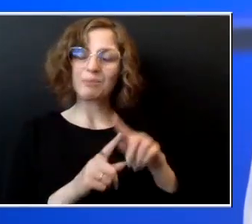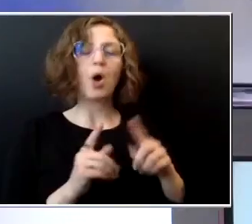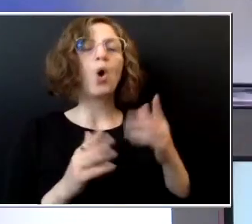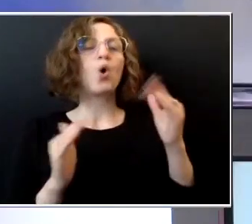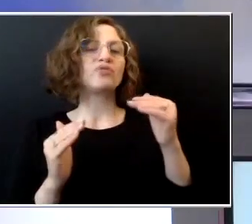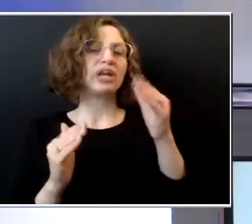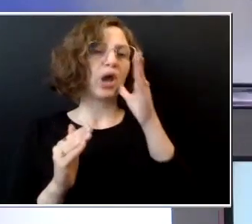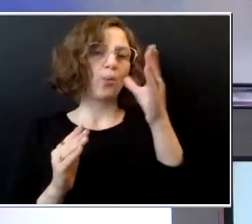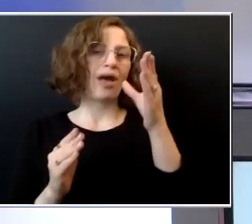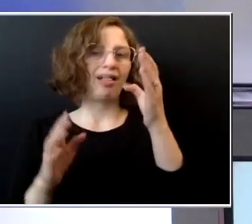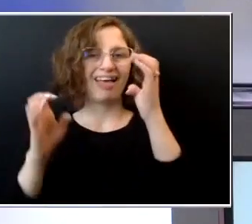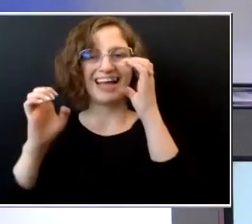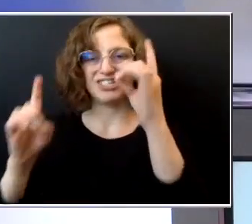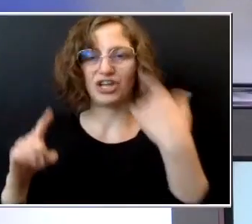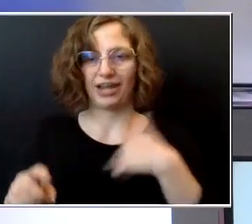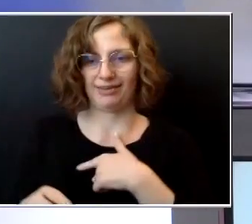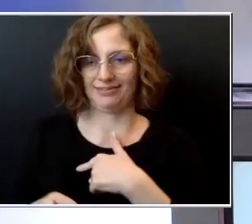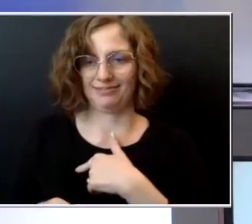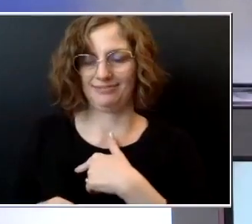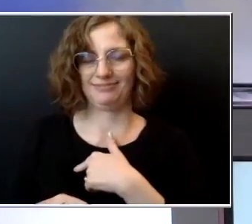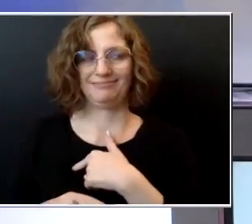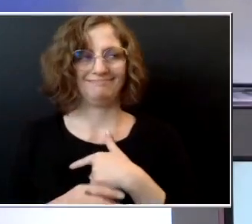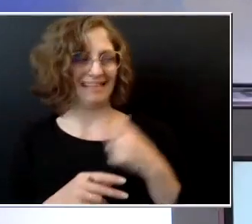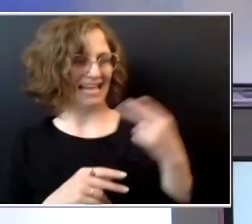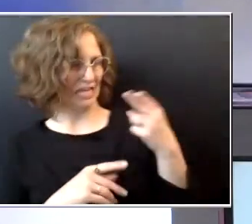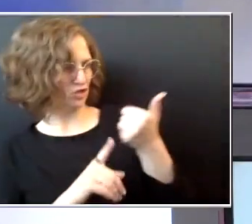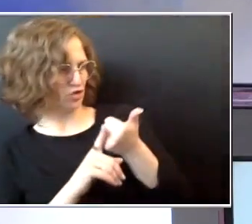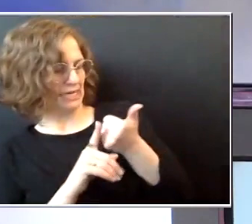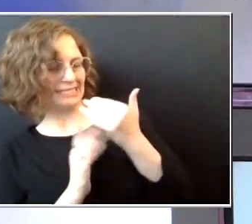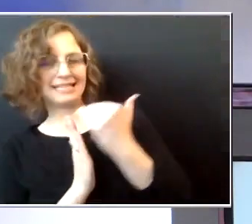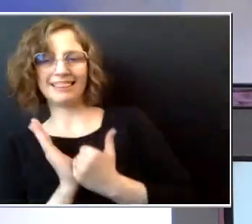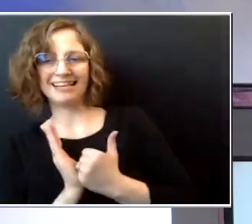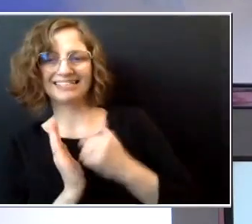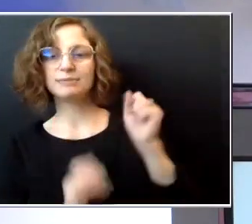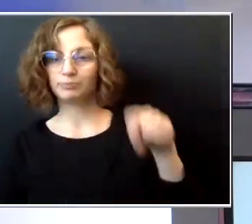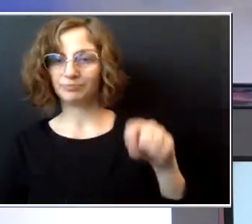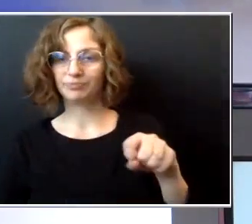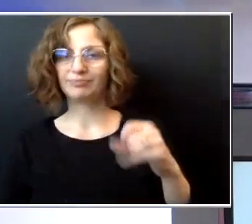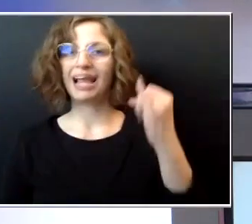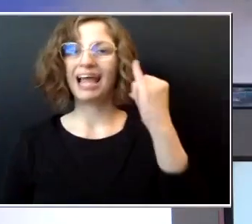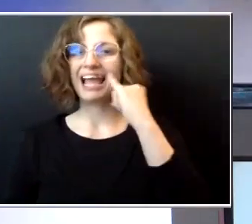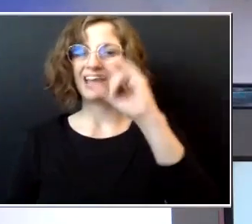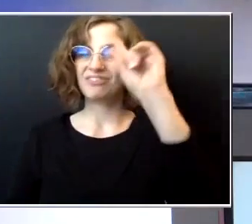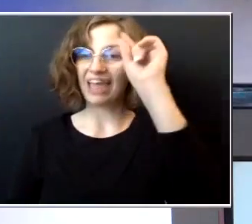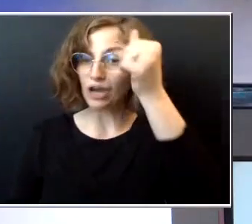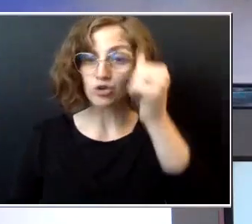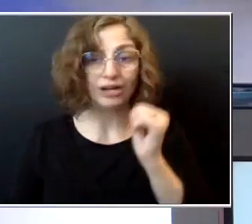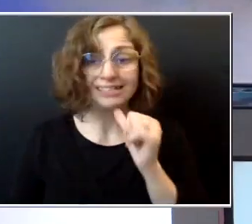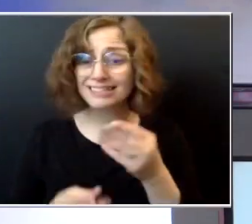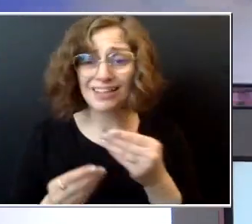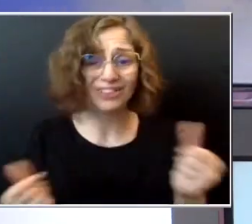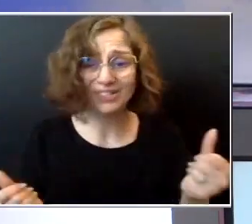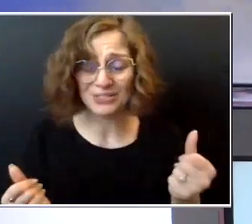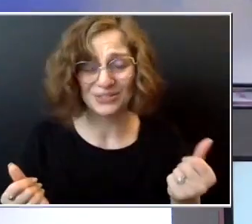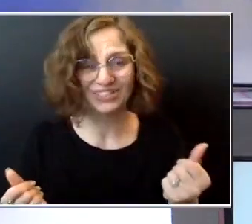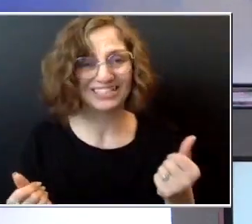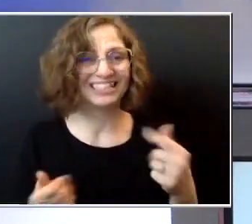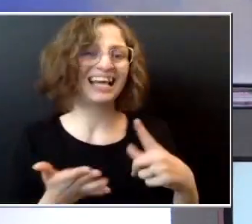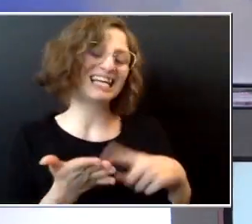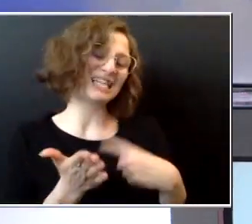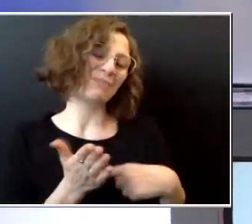is the lesson. It is the lesson, yeah. Yes, If you and can, ignorance if you is can not sit the through it. solution either. Sometimes the lessons are a little dull. So you gotta be No, they're not.